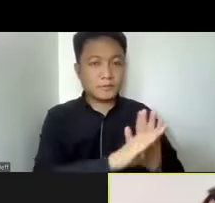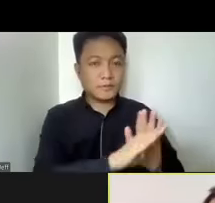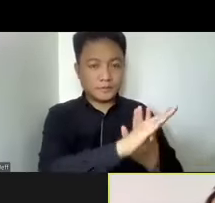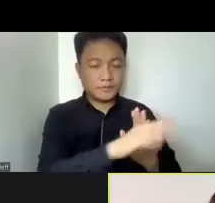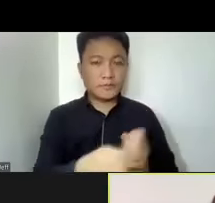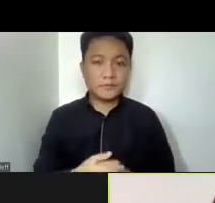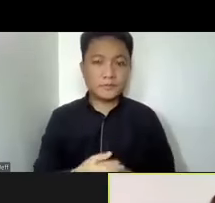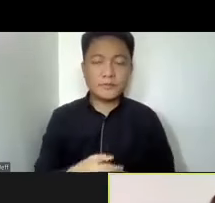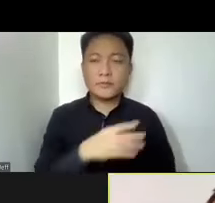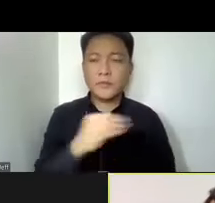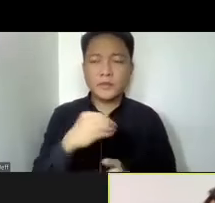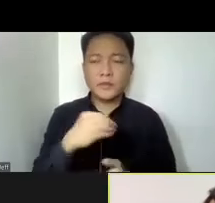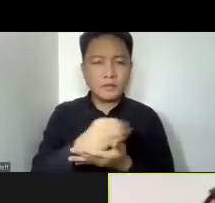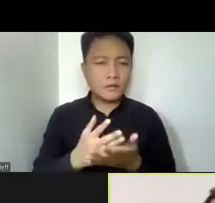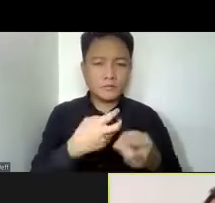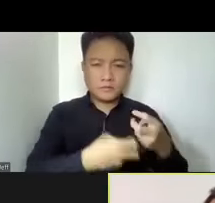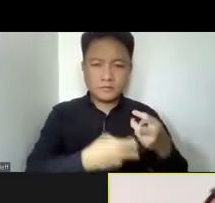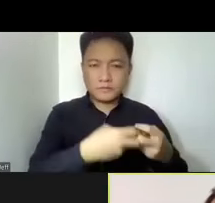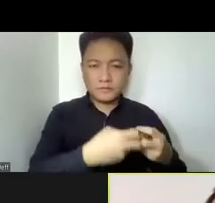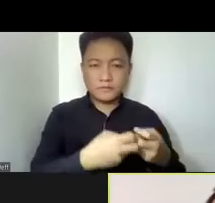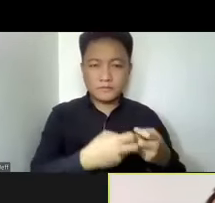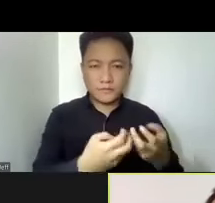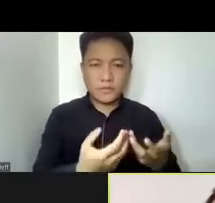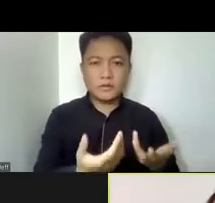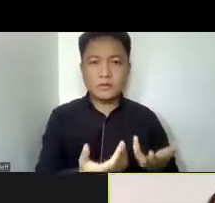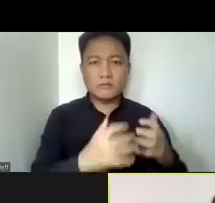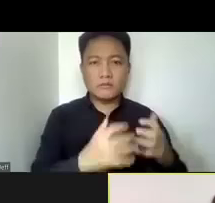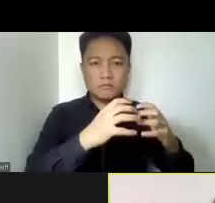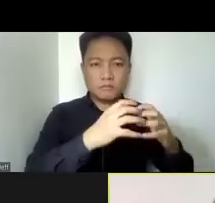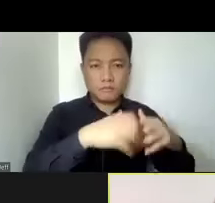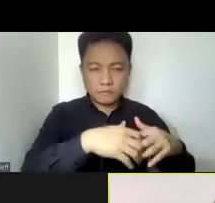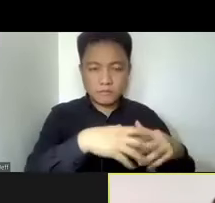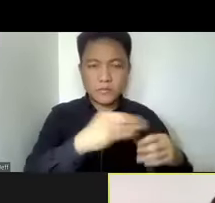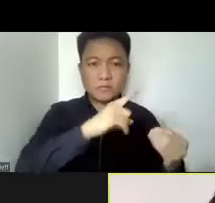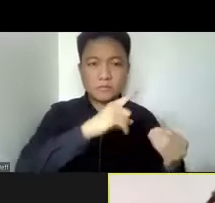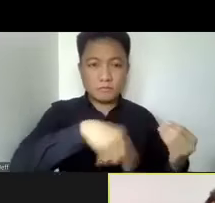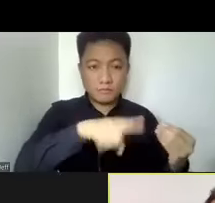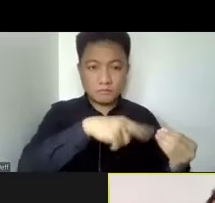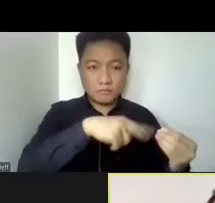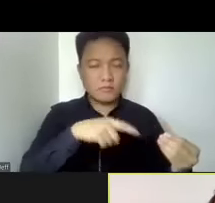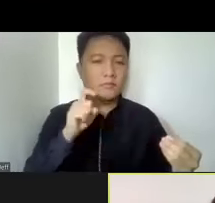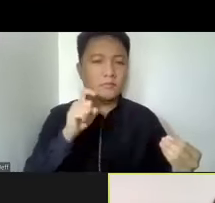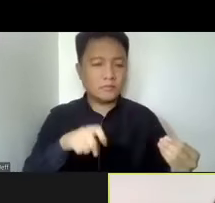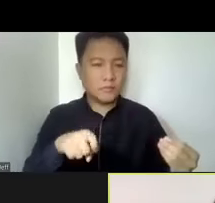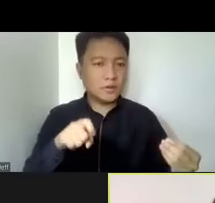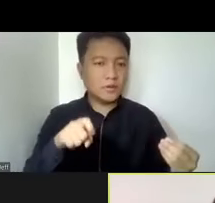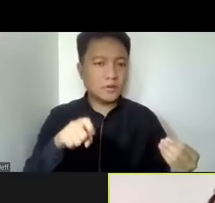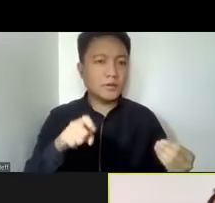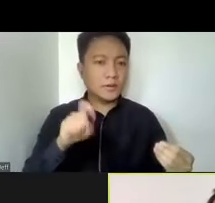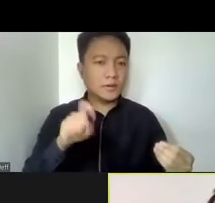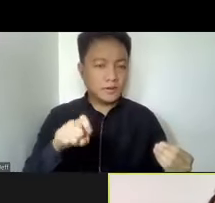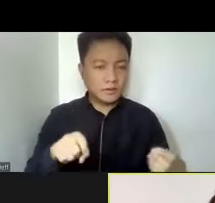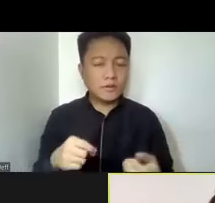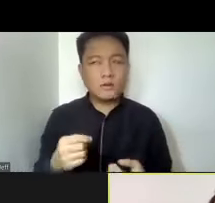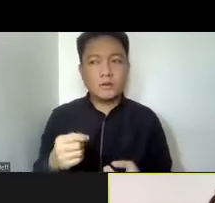addressed. And of course, the effect of COVID in slowing down business, but also causing them to pivot by using social